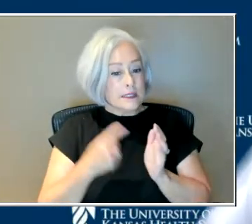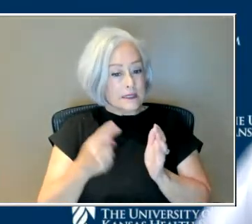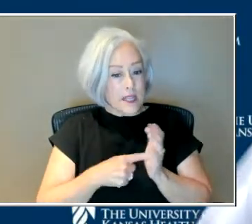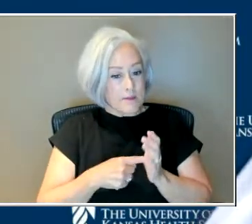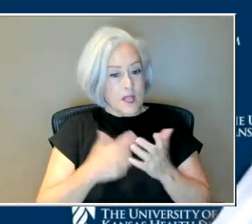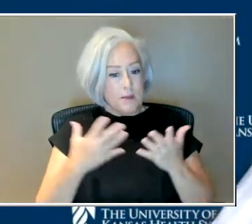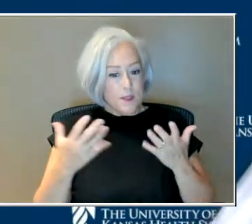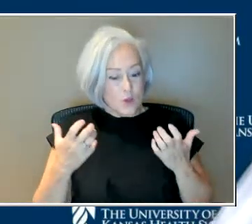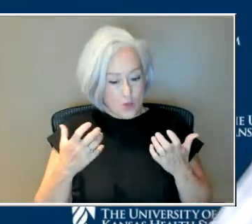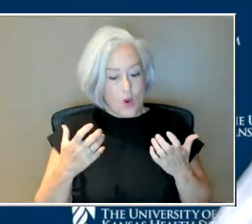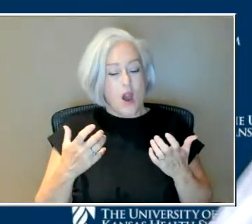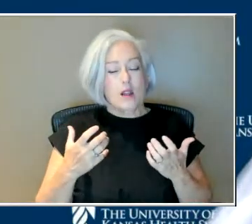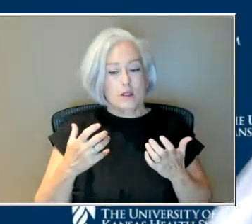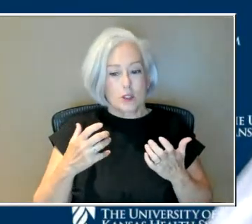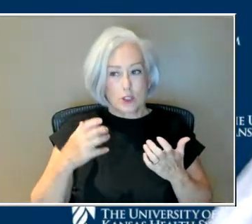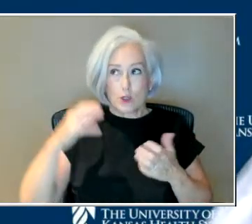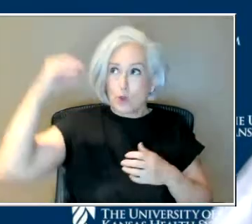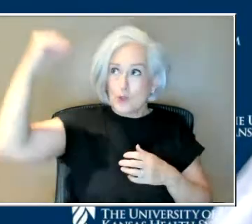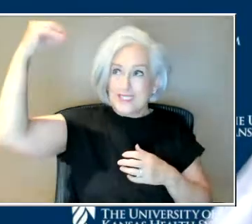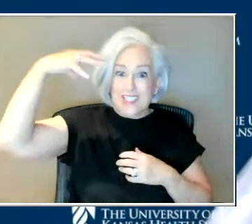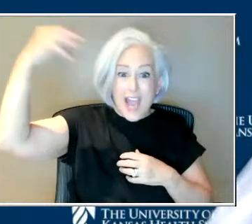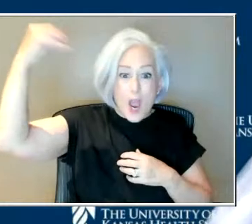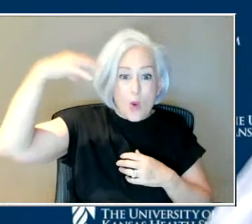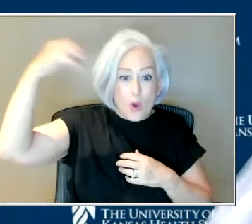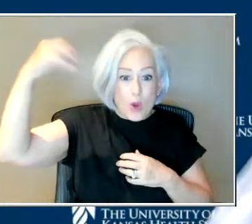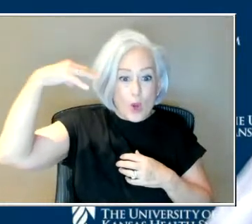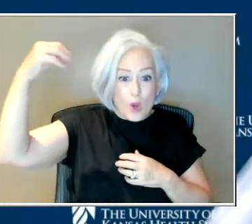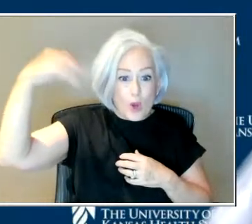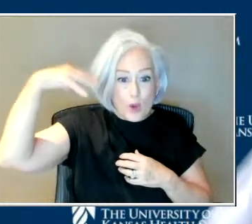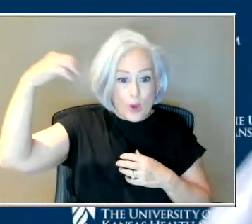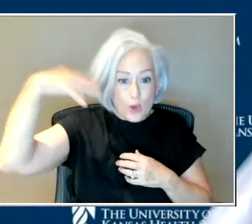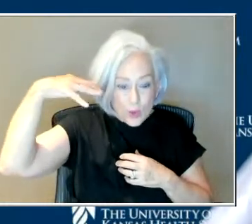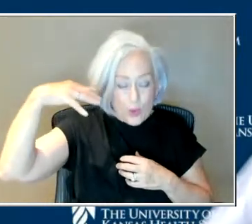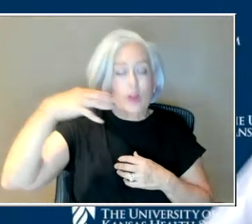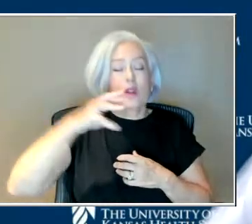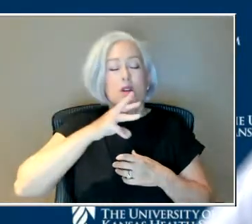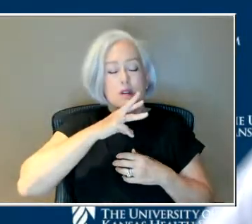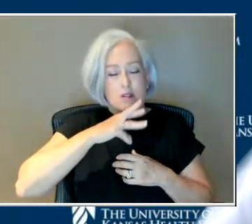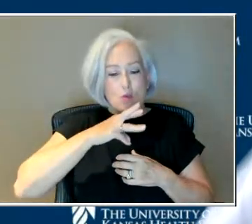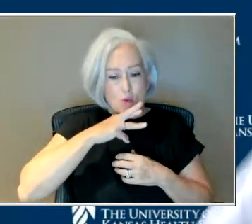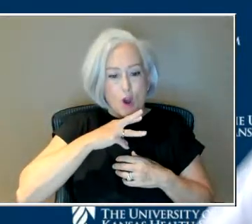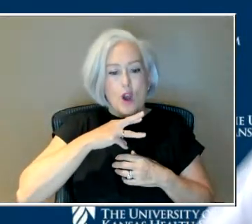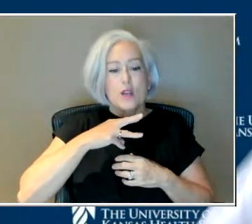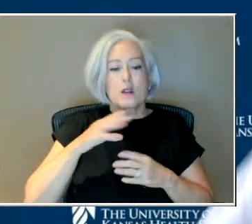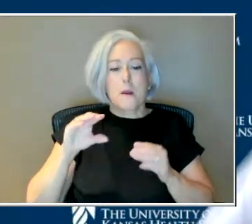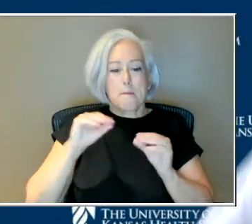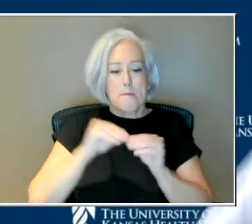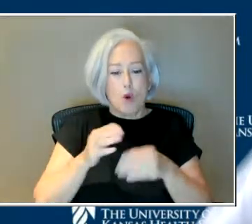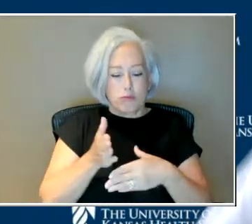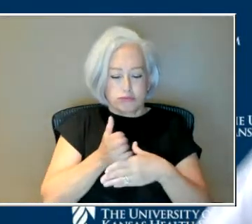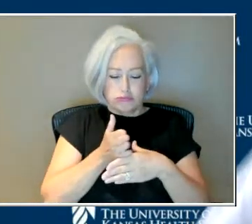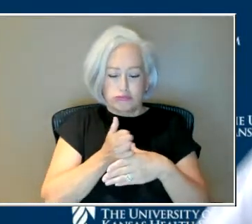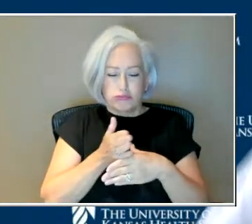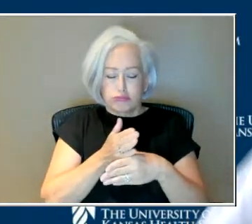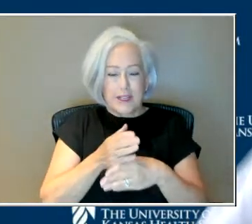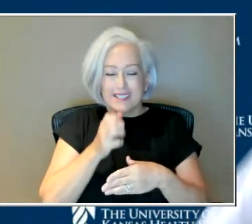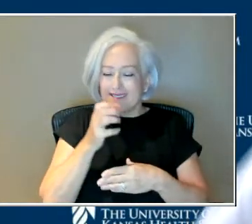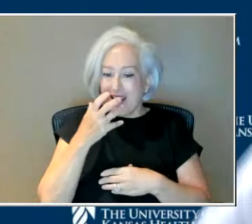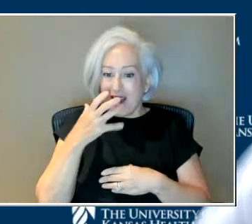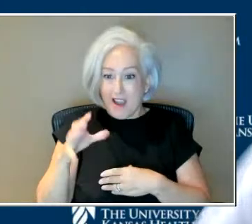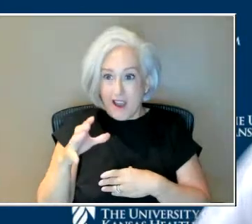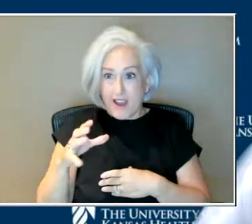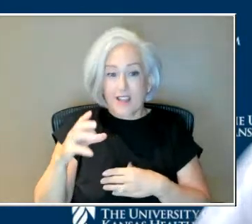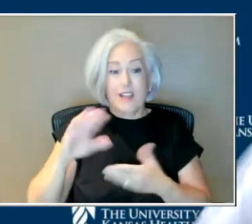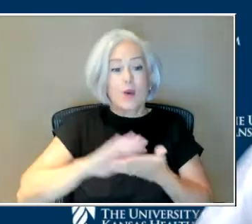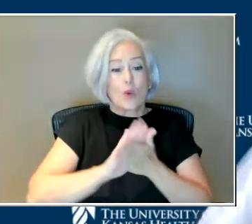temperate water when you're taking a shower, especially if you're vulnerable to those symptoms to begin with, and then maybe heat it up a little bit when you get to a more comfortable level in your